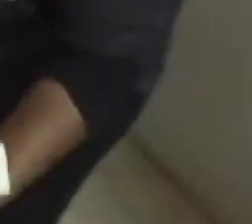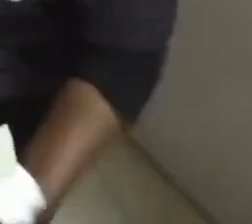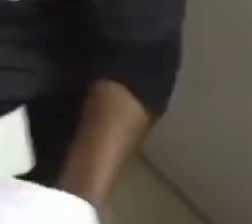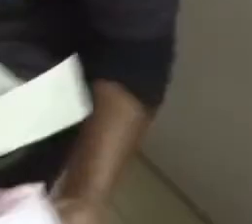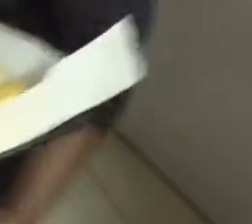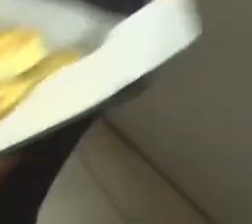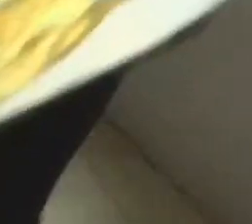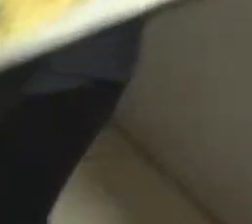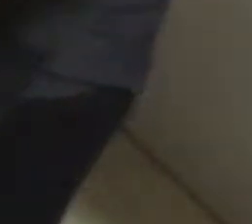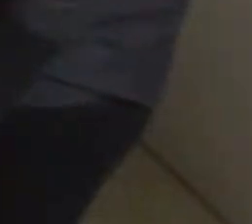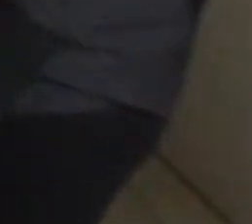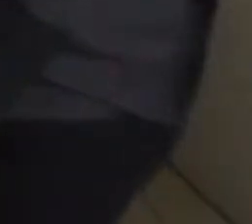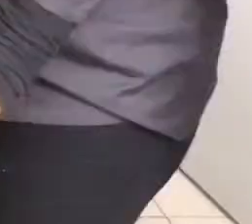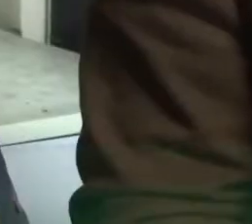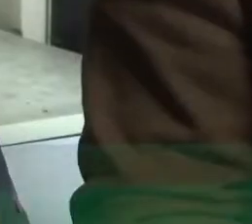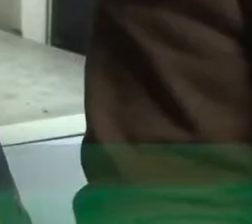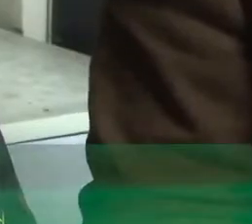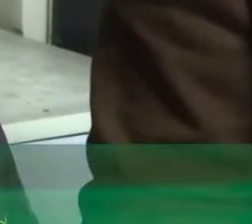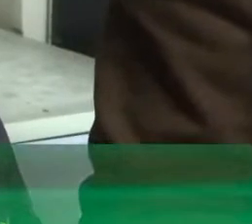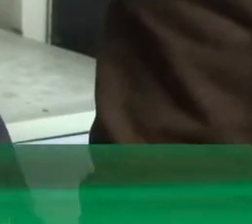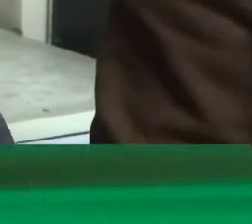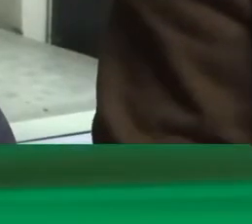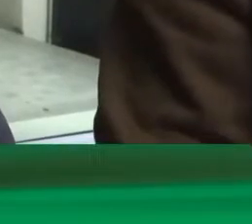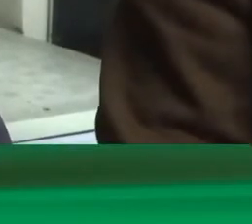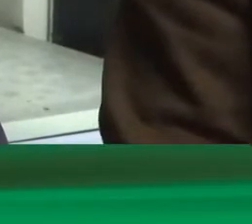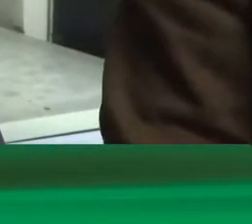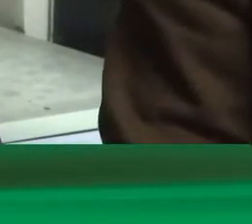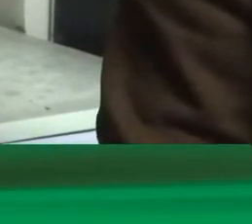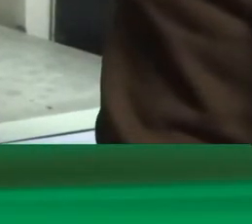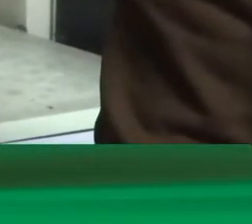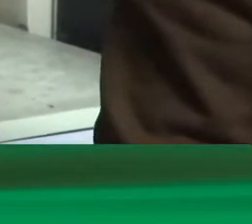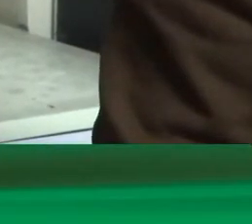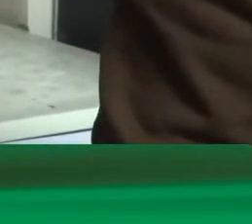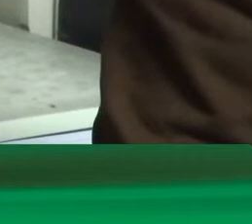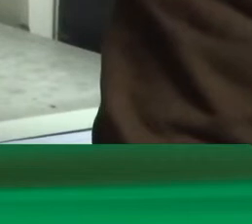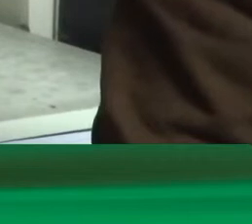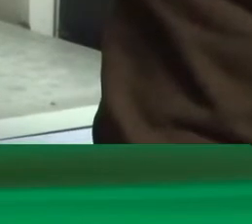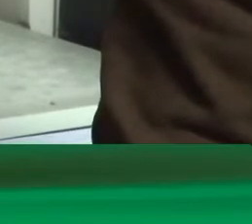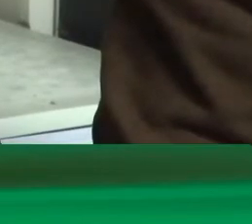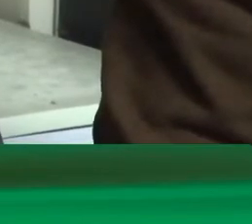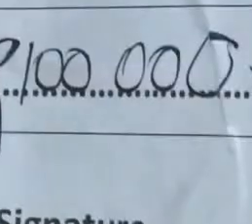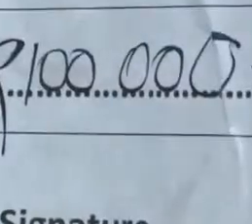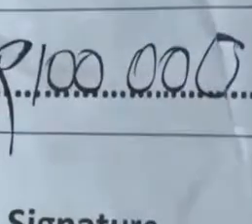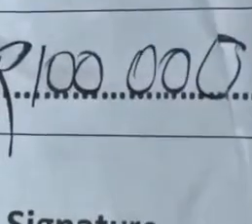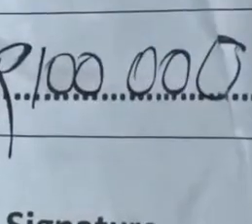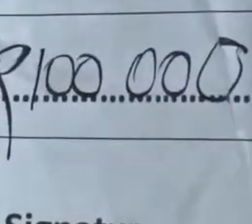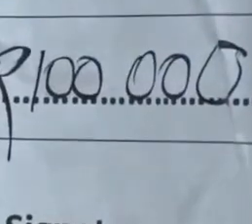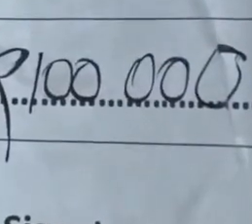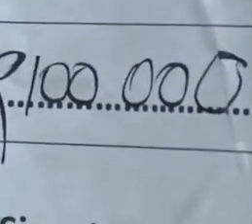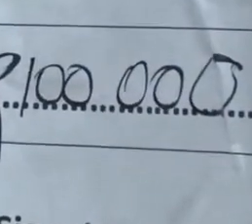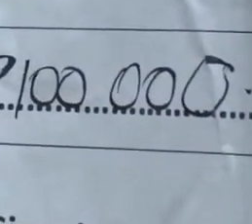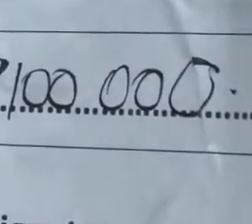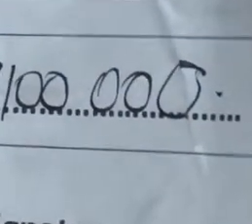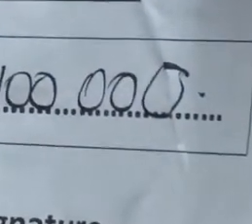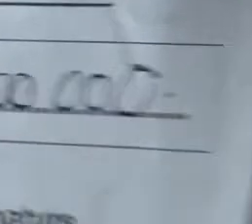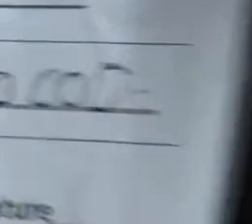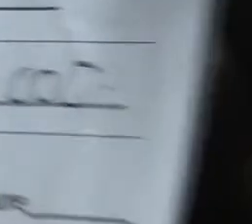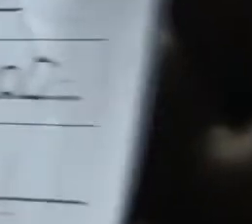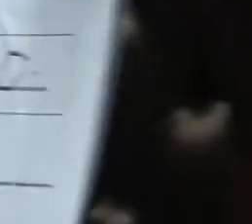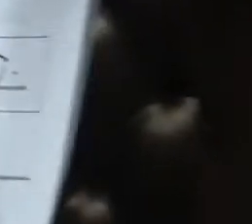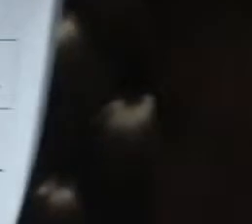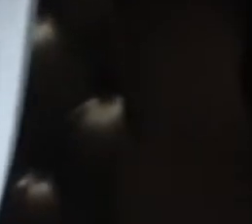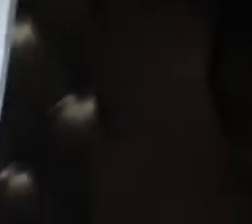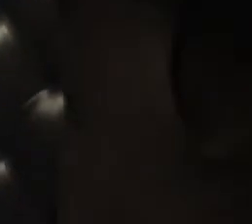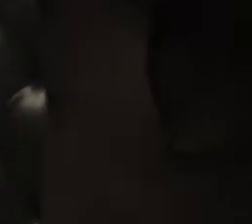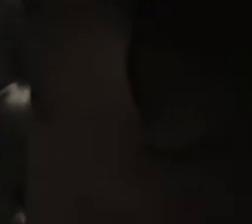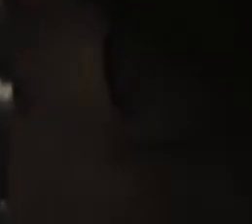usomikazi Zulu, ungumzekelo. The call of business because I wanted to generate